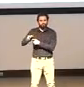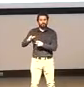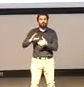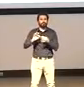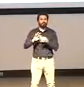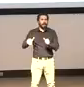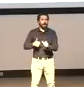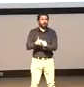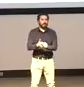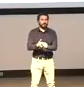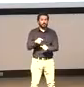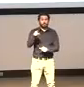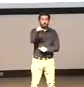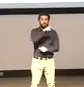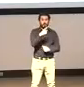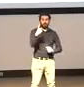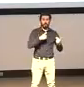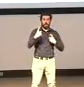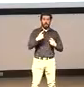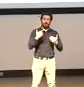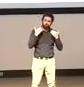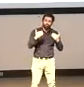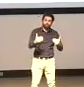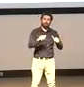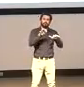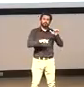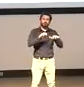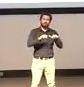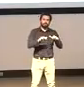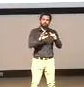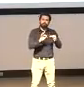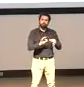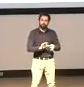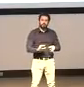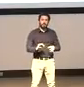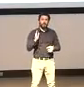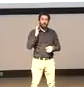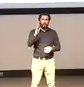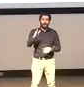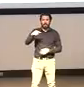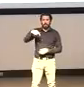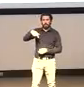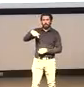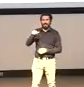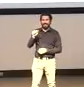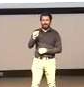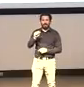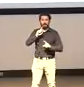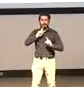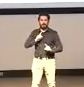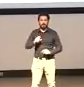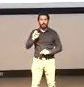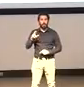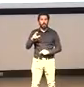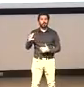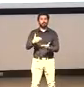have questions during this session, please put them in the chat box and we can address them during the Q&A or in the facts which will